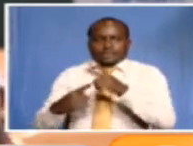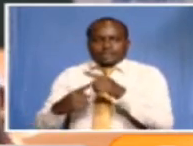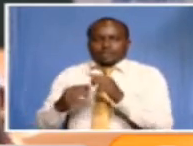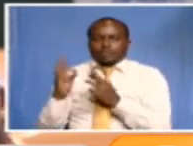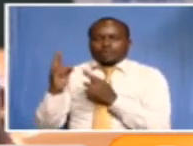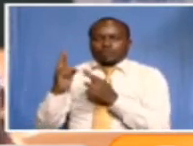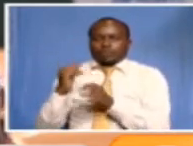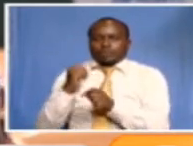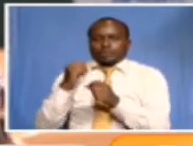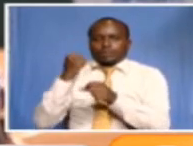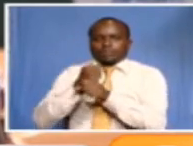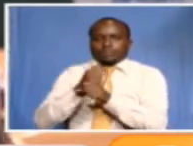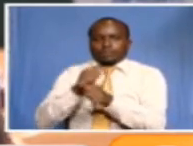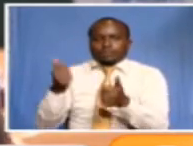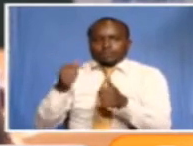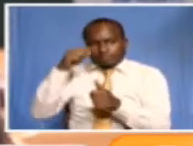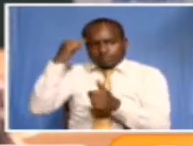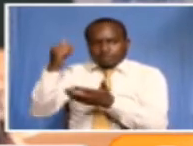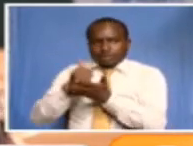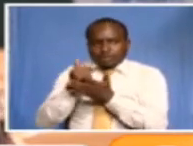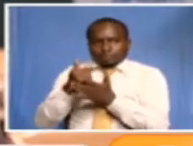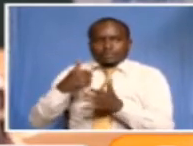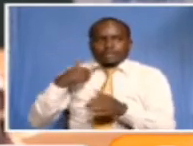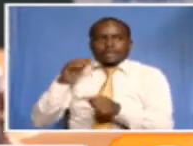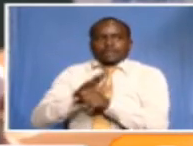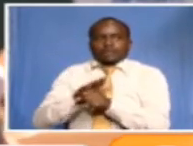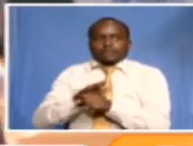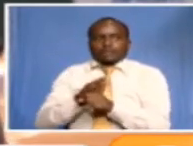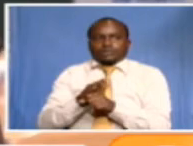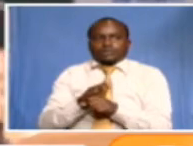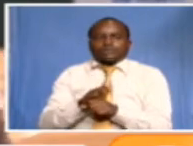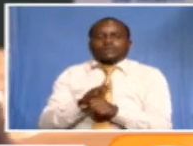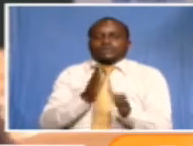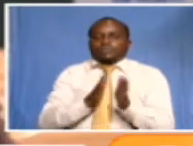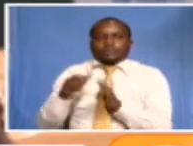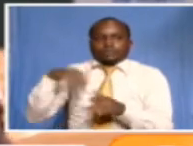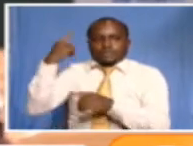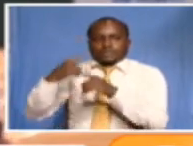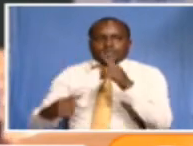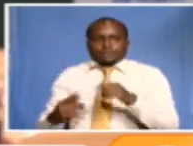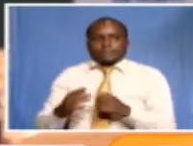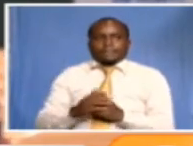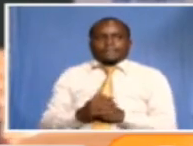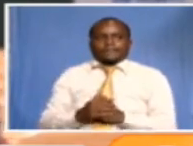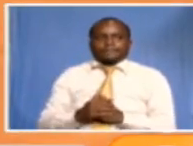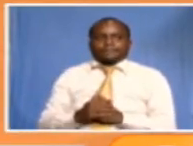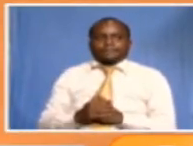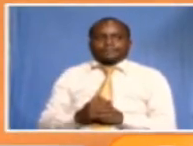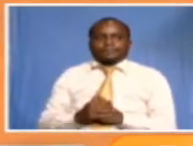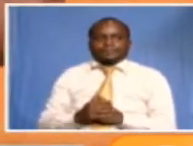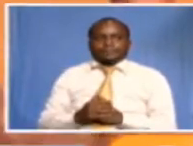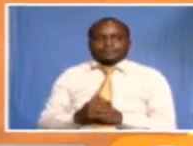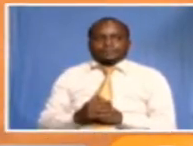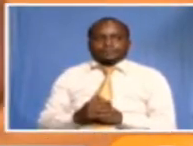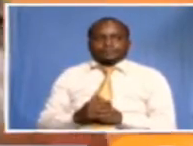match, because it's going to help me a lot to prepare for next year's Davis Cup and the tournaments which are coming after this.